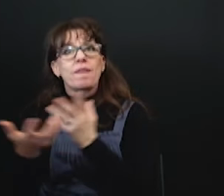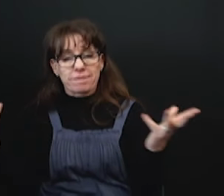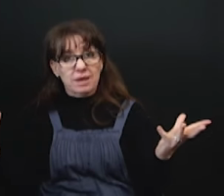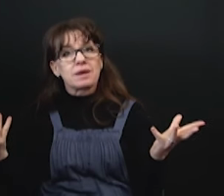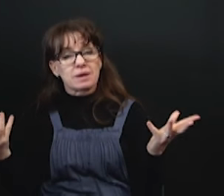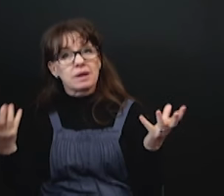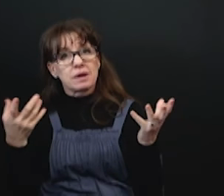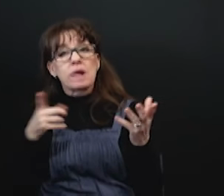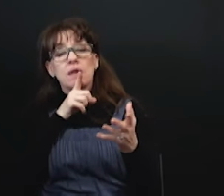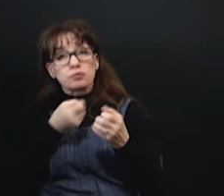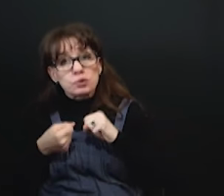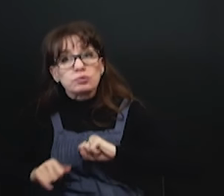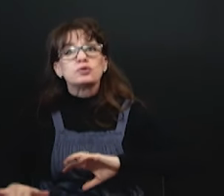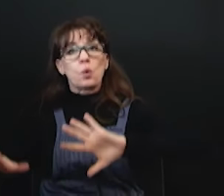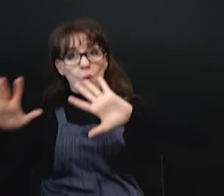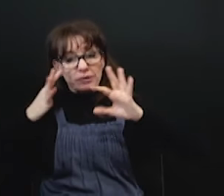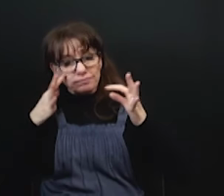And he surrendered and he chose.